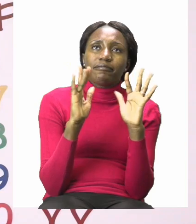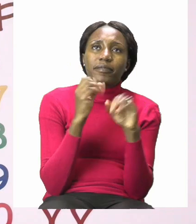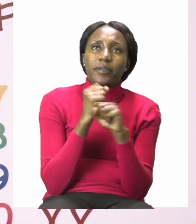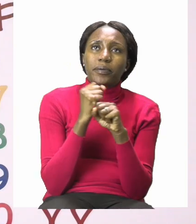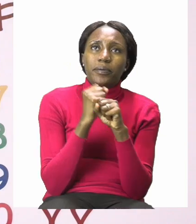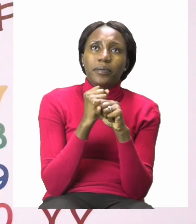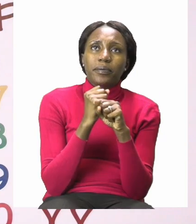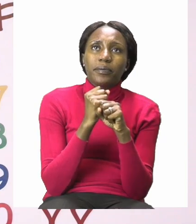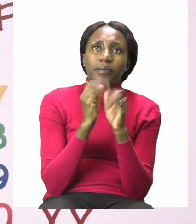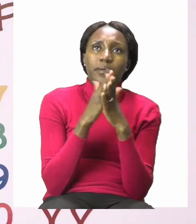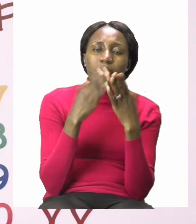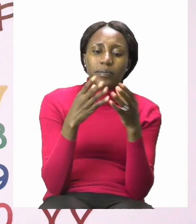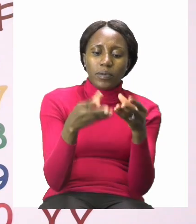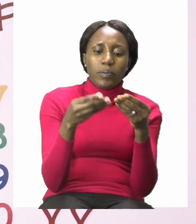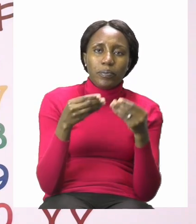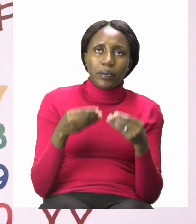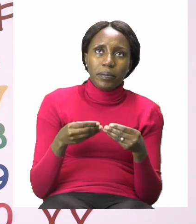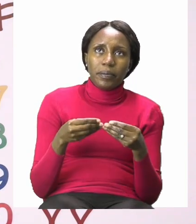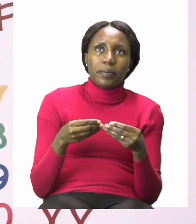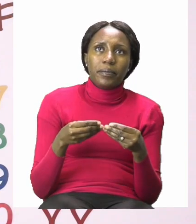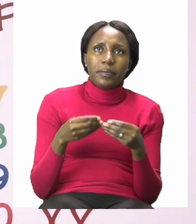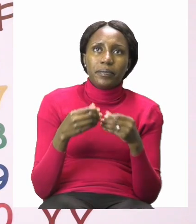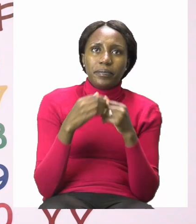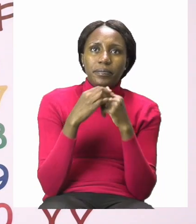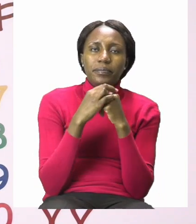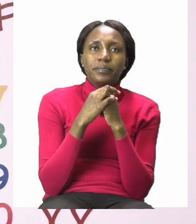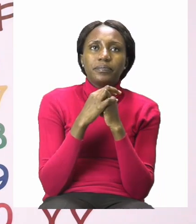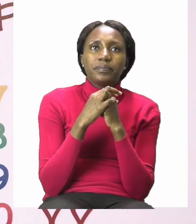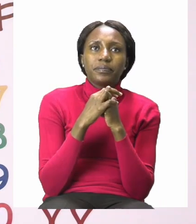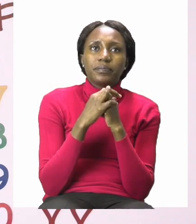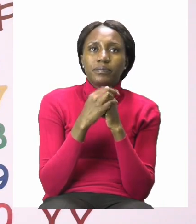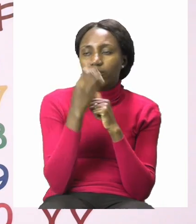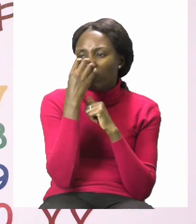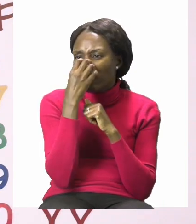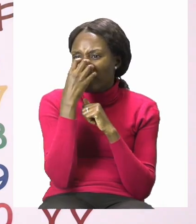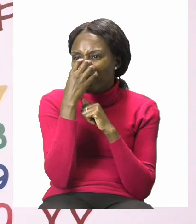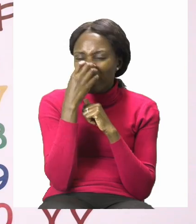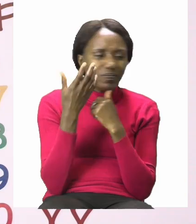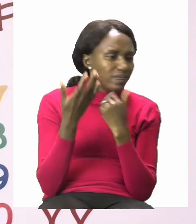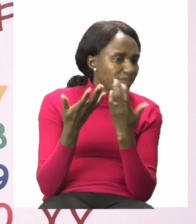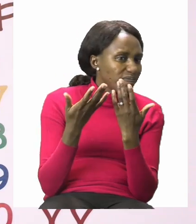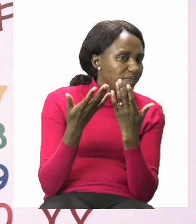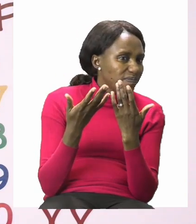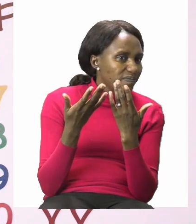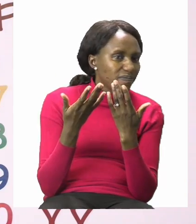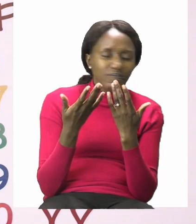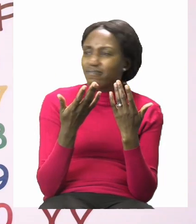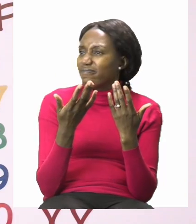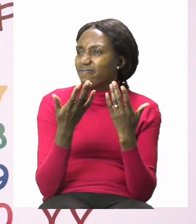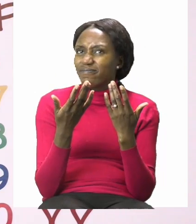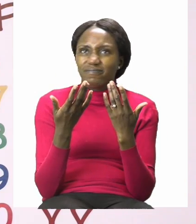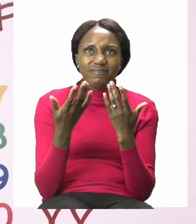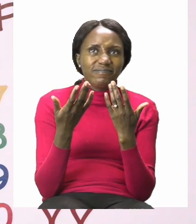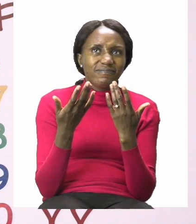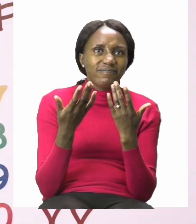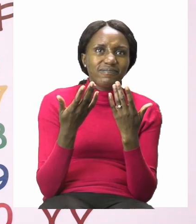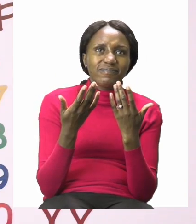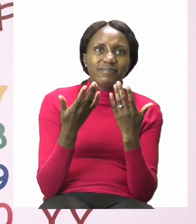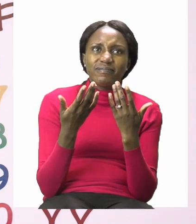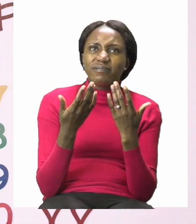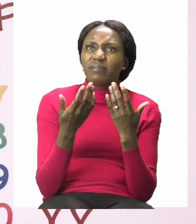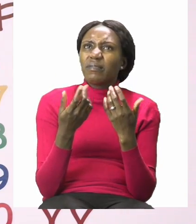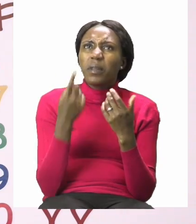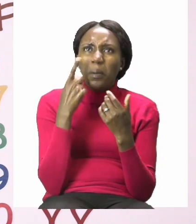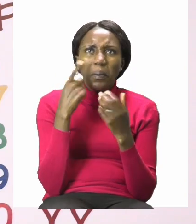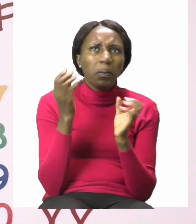before you touch anything else. Sashi said he was going to come and help me say goodbye to you, but I haven't seen him